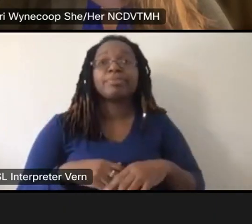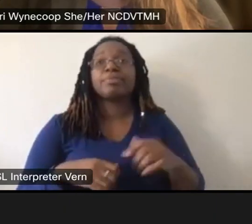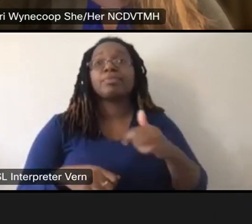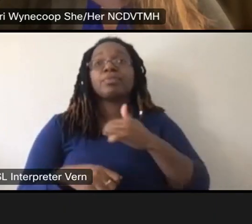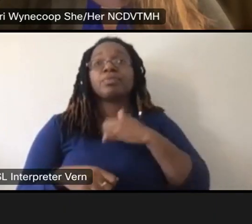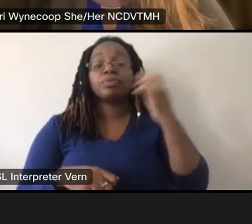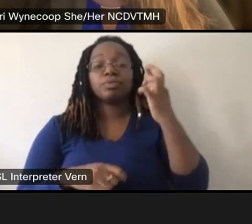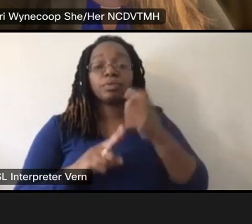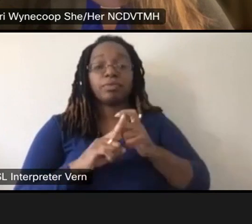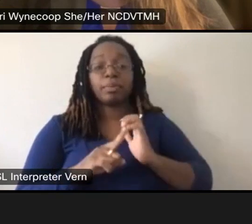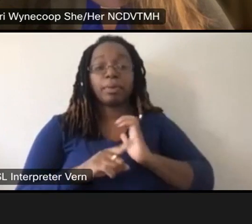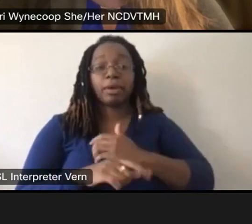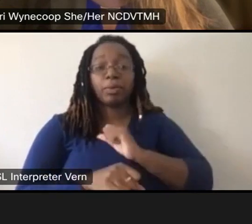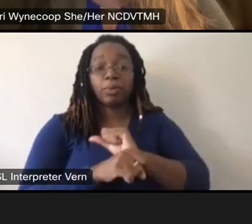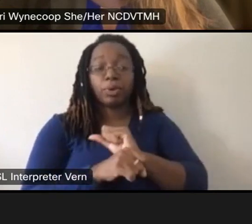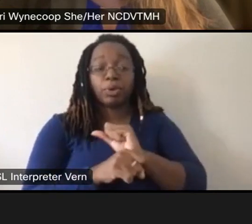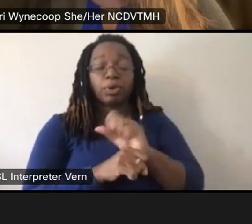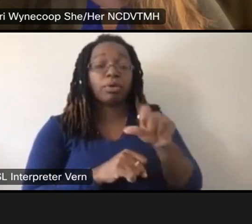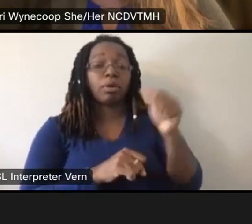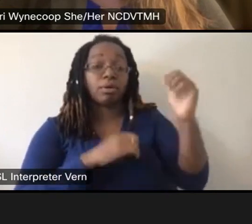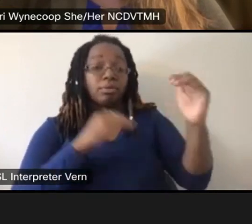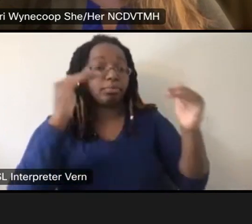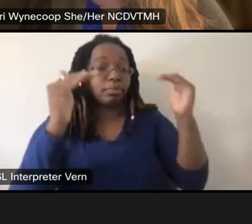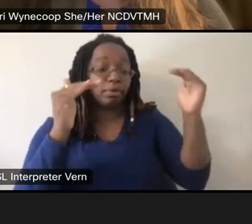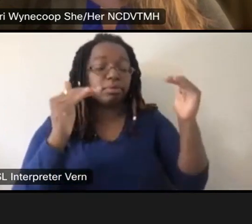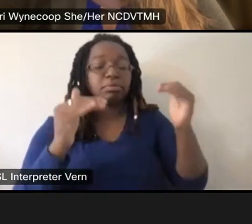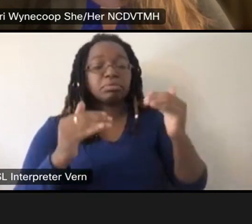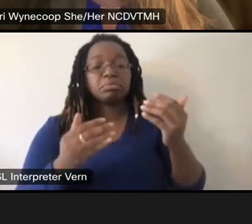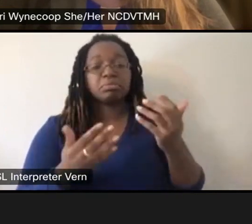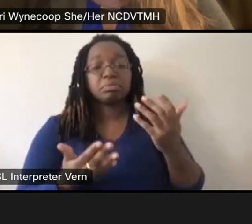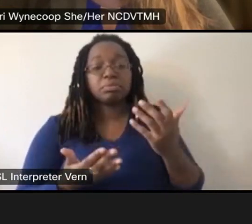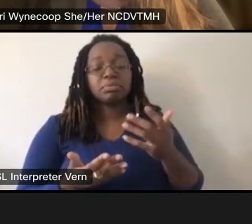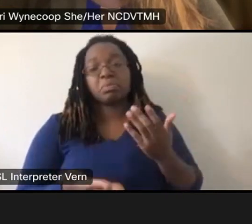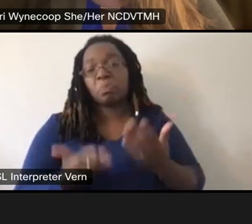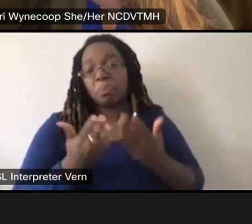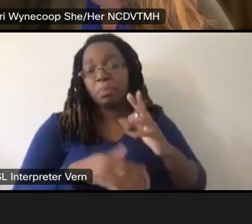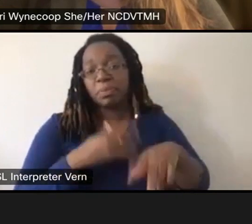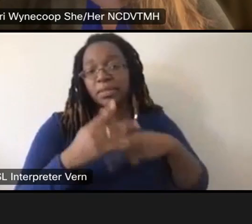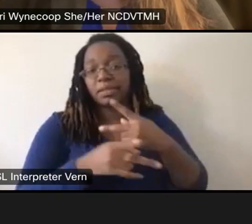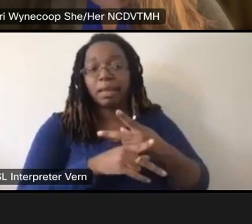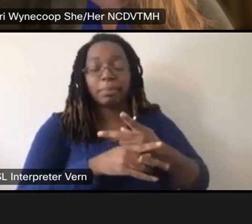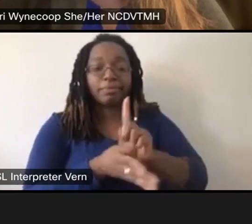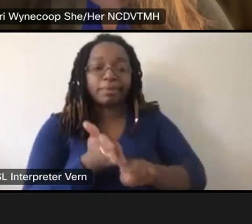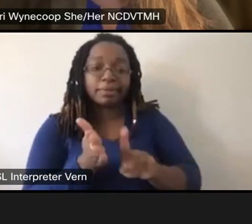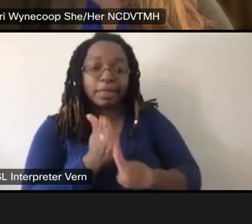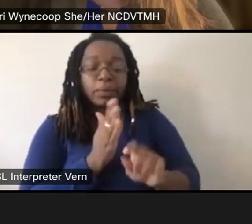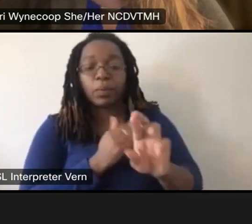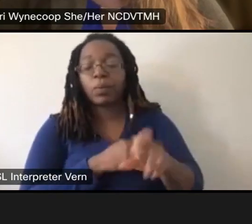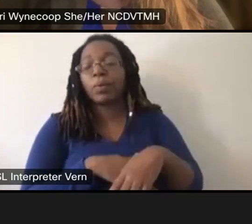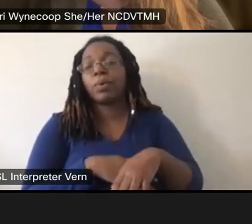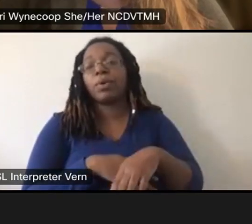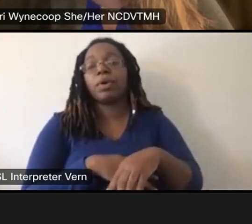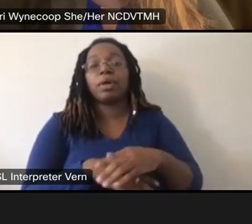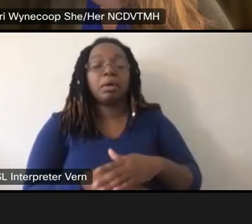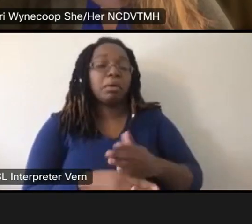work is that a lot of older adults, may see something. There may be a type of investigation or adult protective services could be involved. But